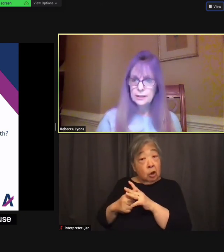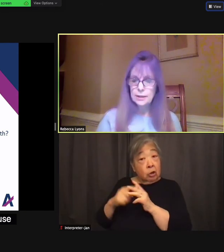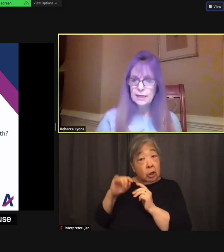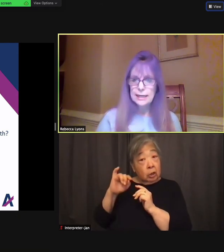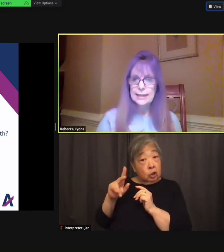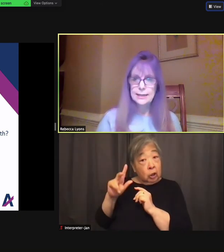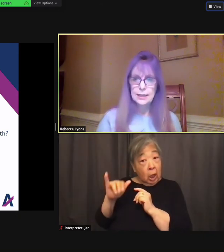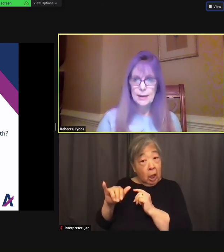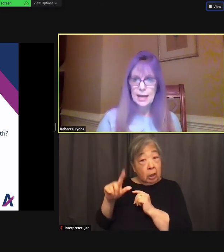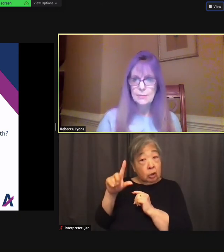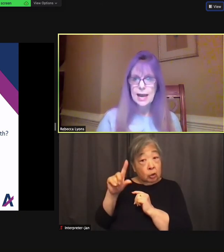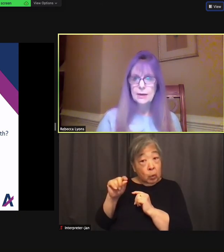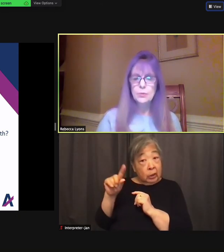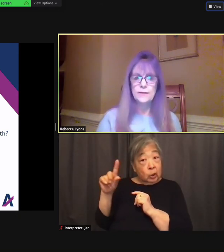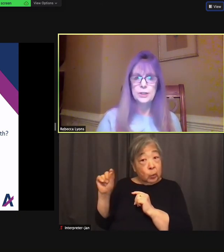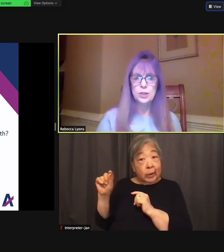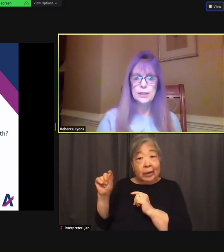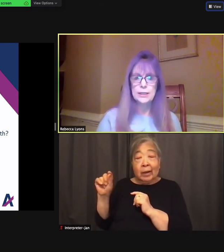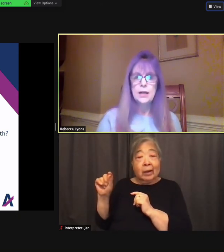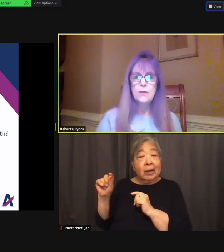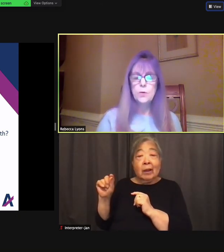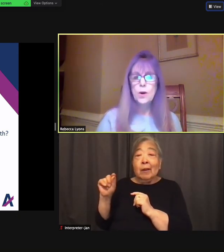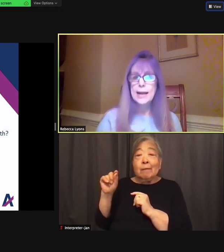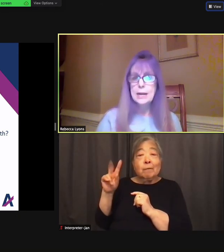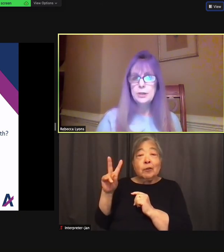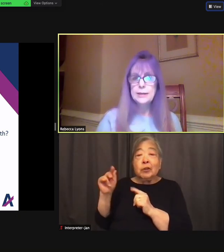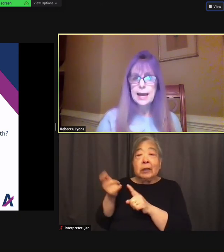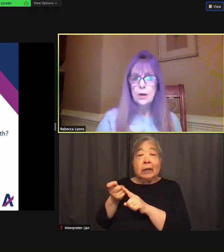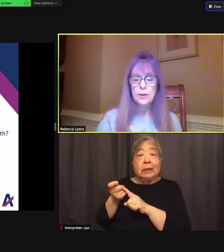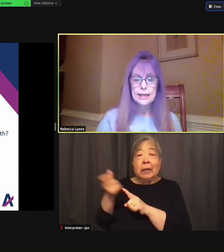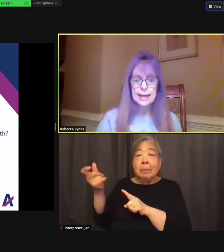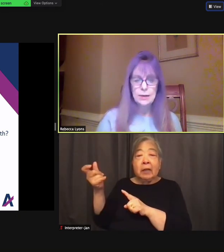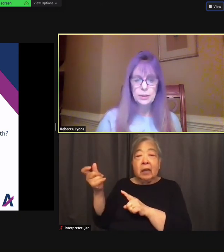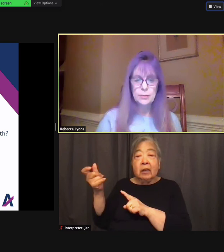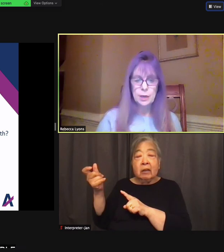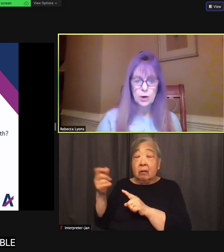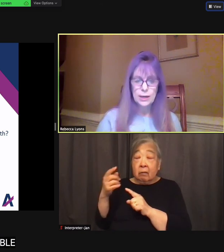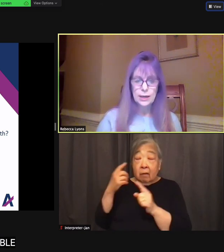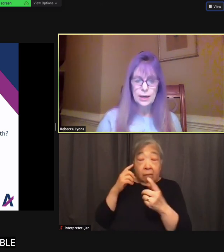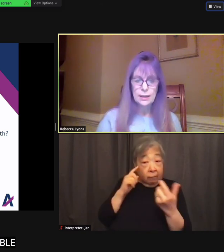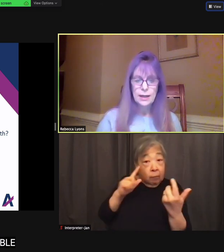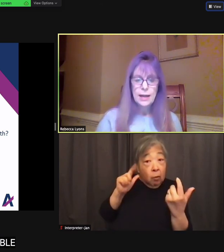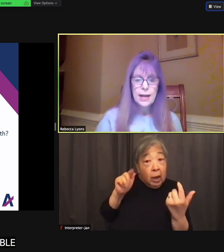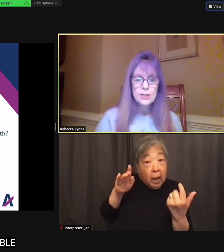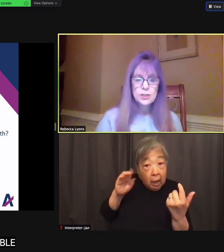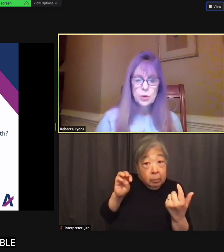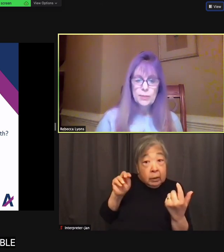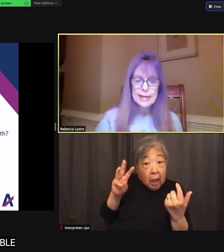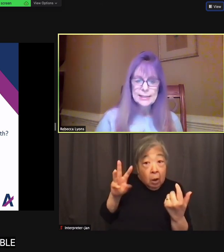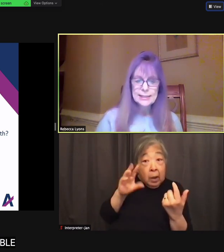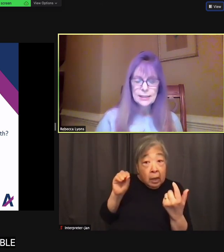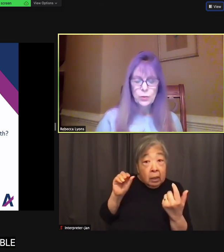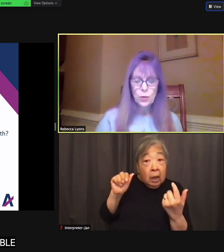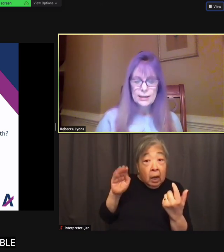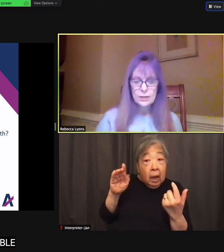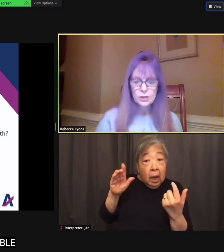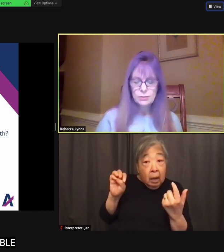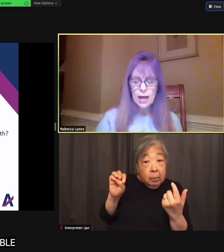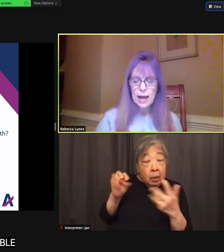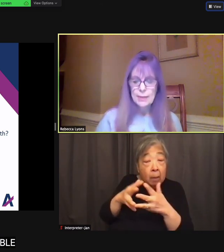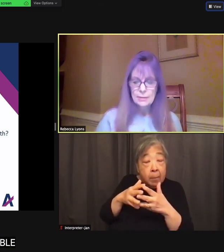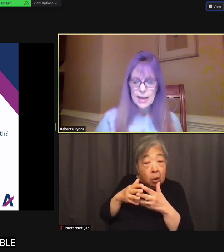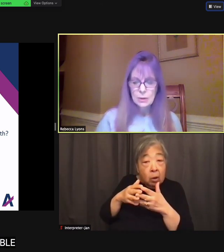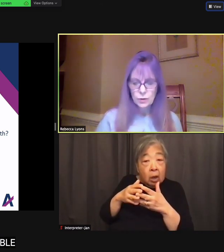Virginia eliminated the payback provision for ABLEnow and ABLEamerica. So basically what